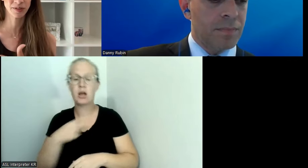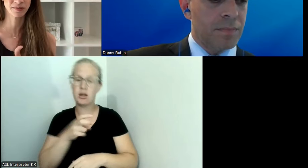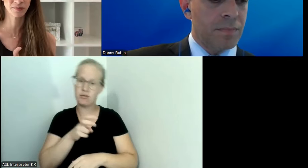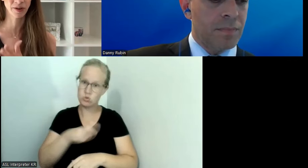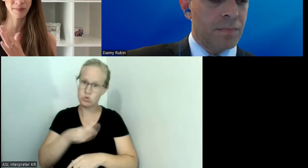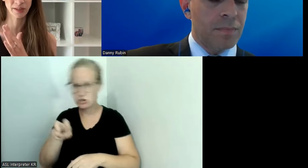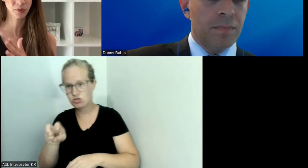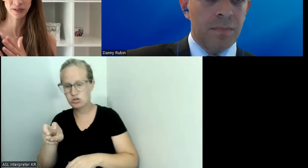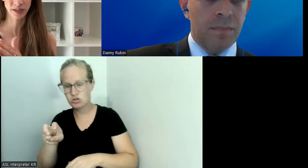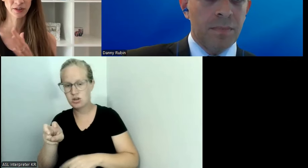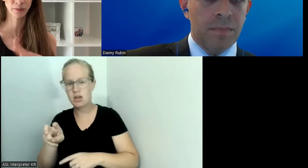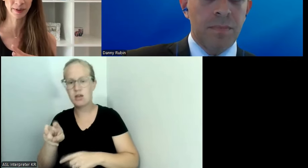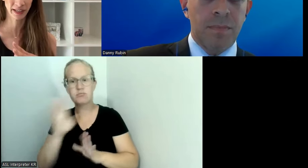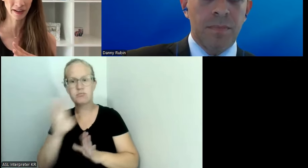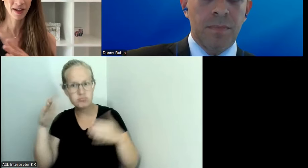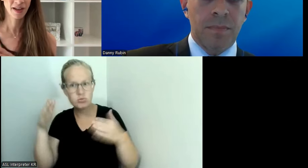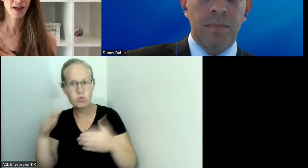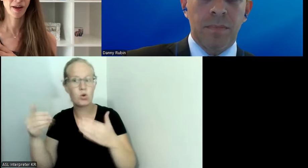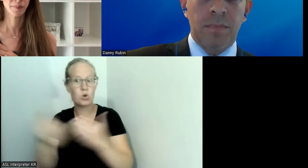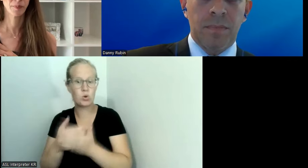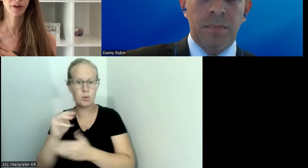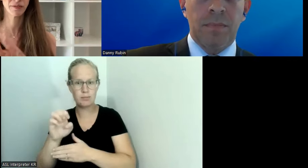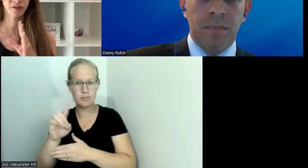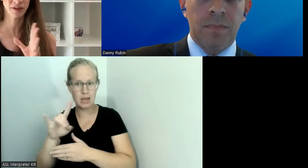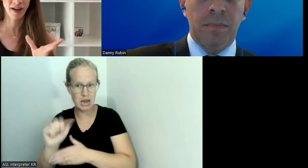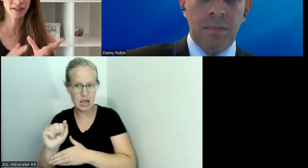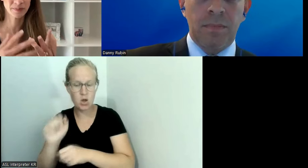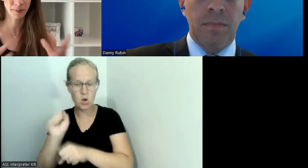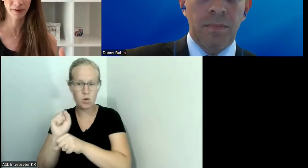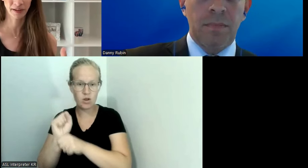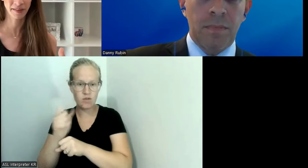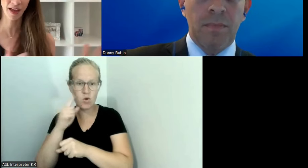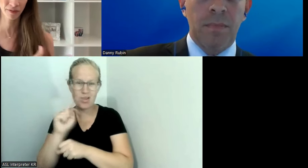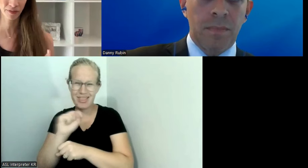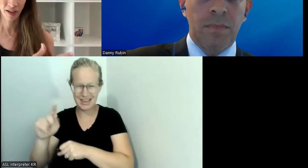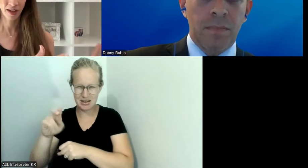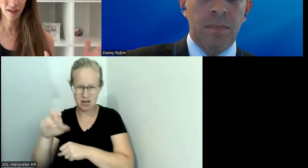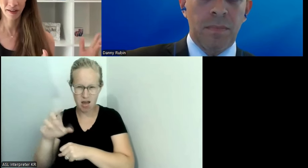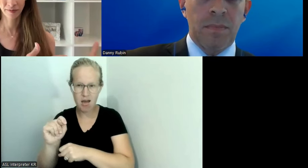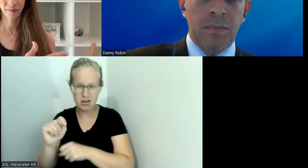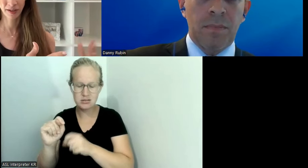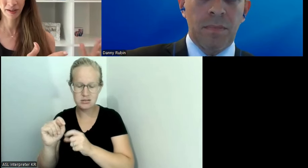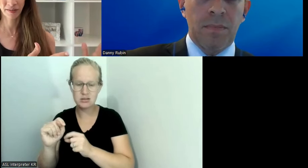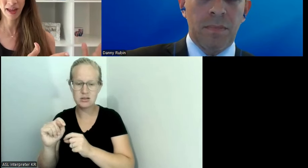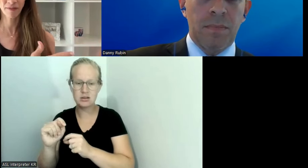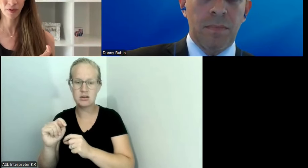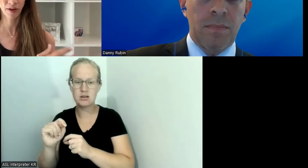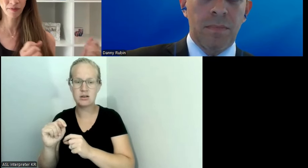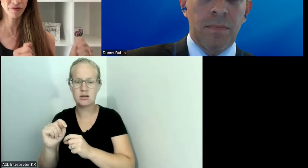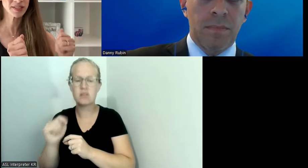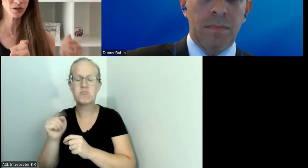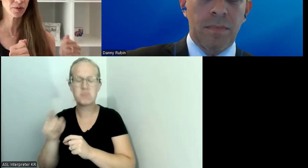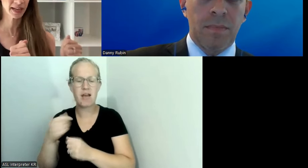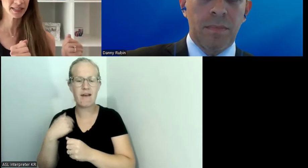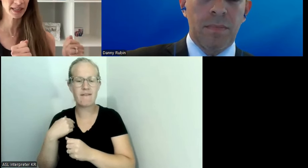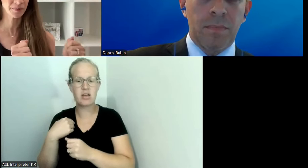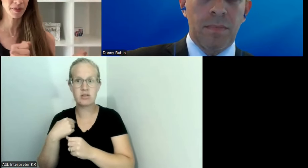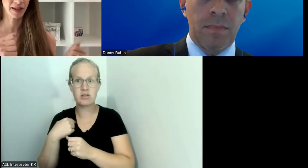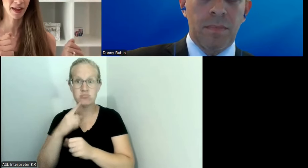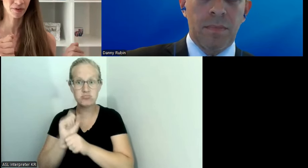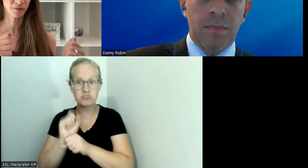and was very much focused on new media, um, working for the knots primarily. They have, uh, like they have a, a physical